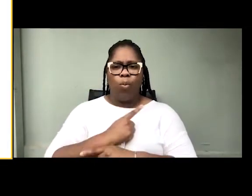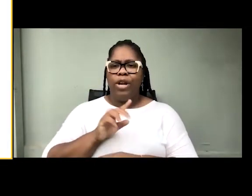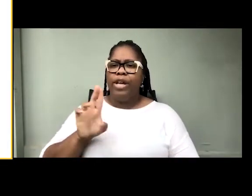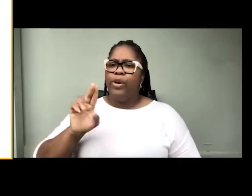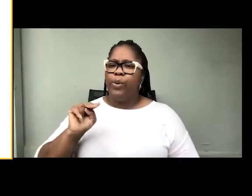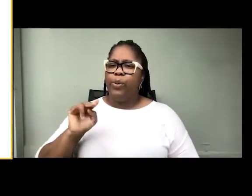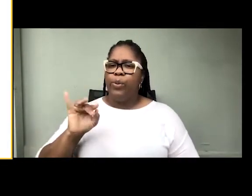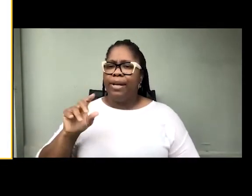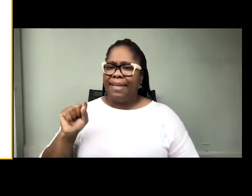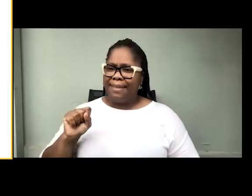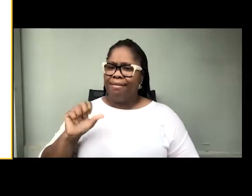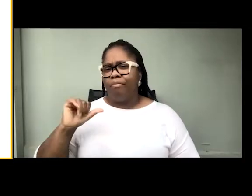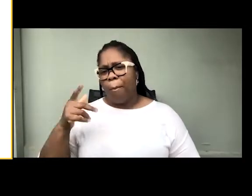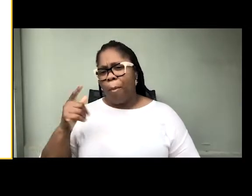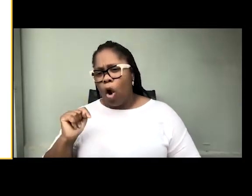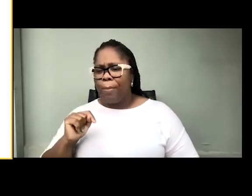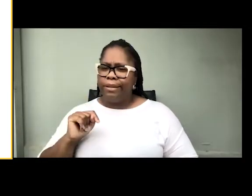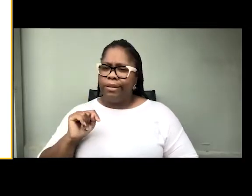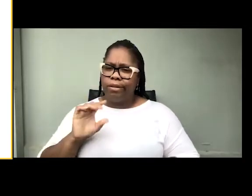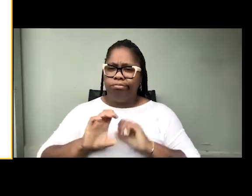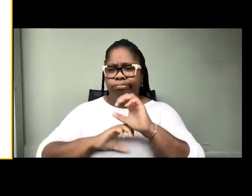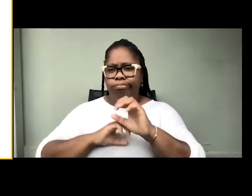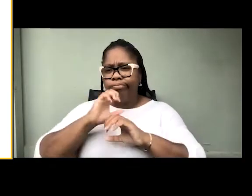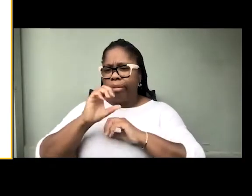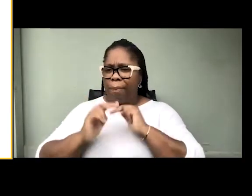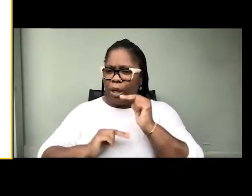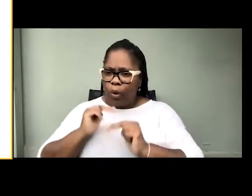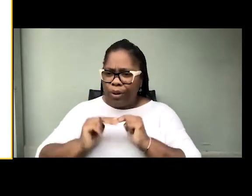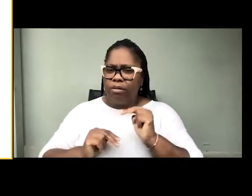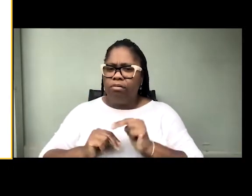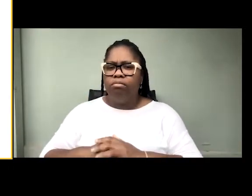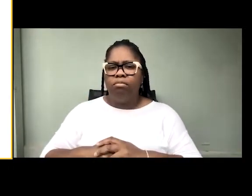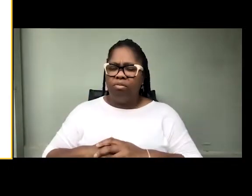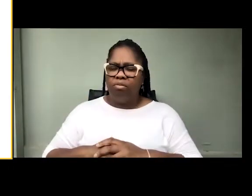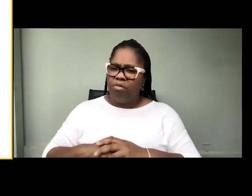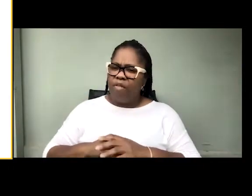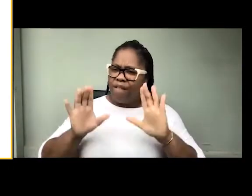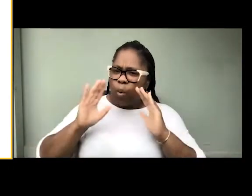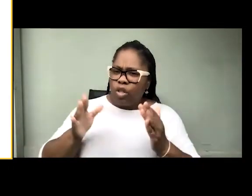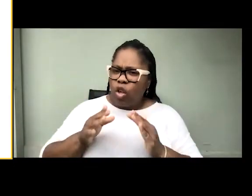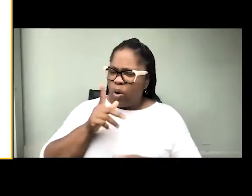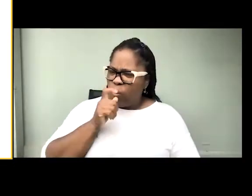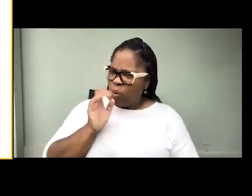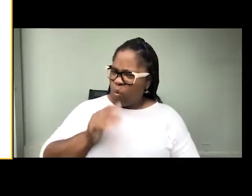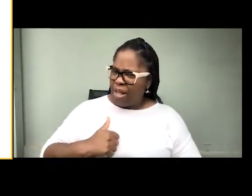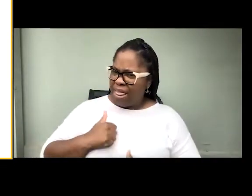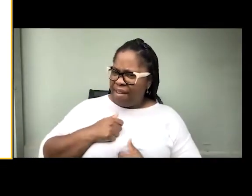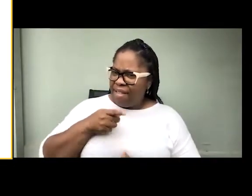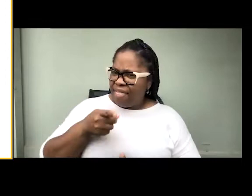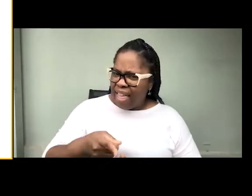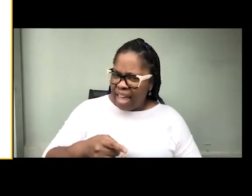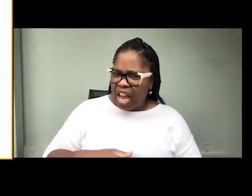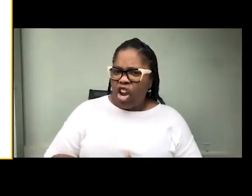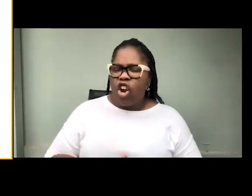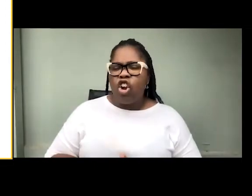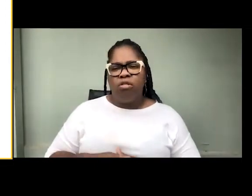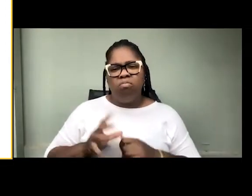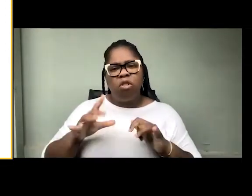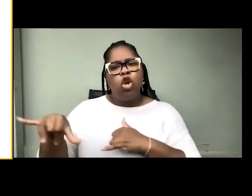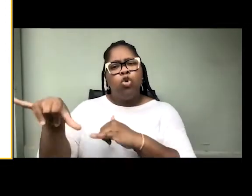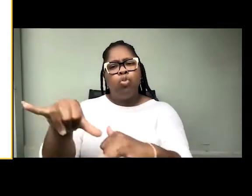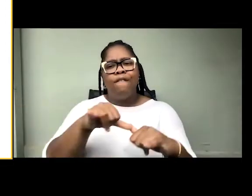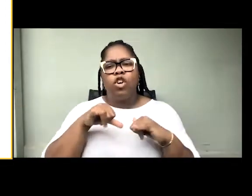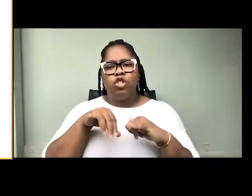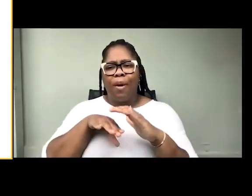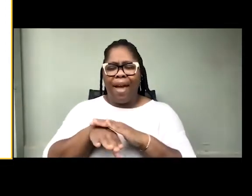units. I would say more of a user-centered design going into the building of these, universal access, I should